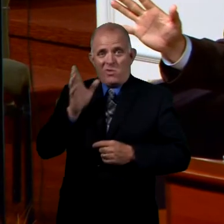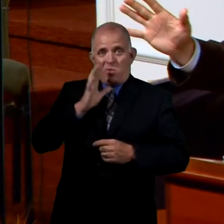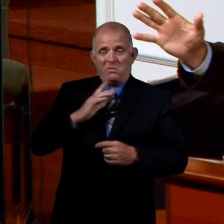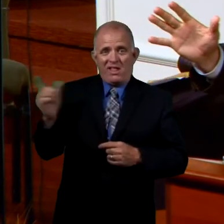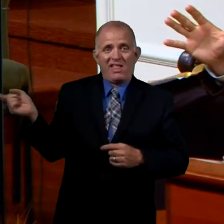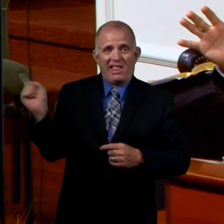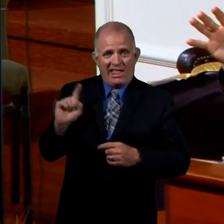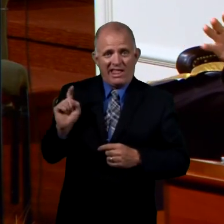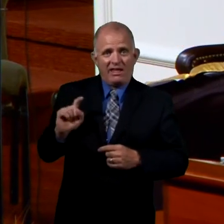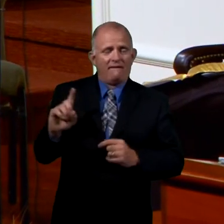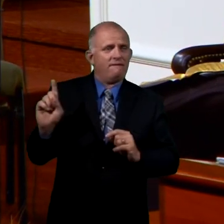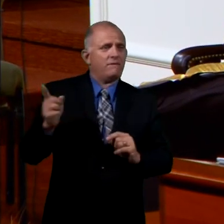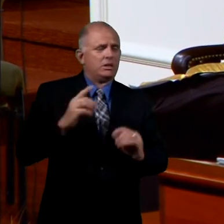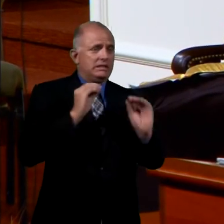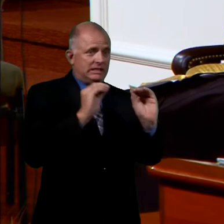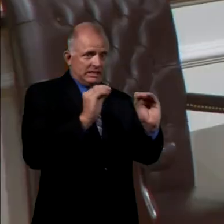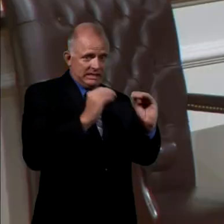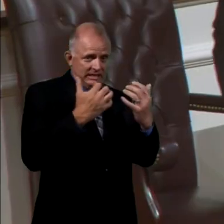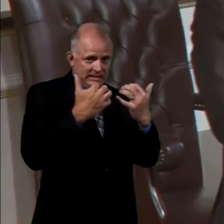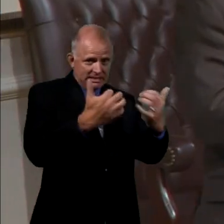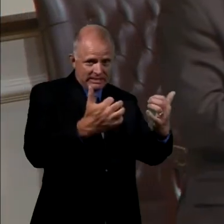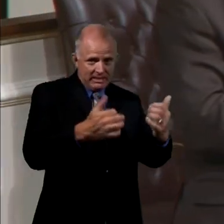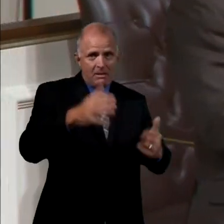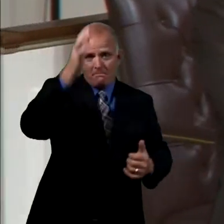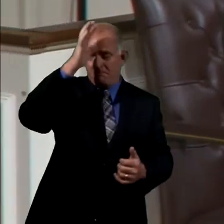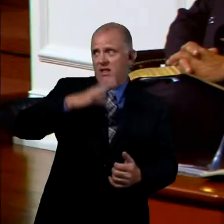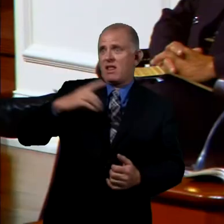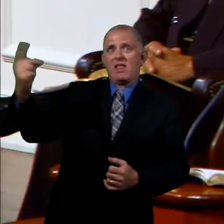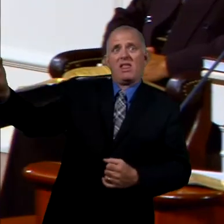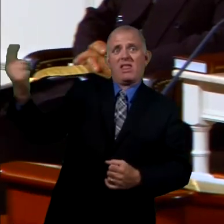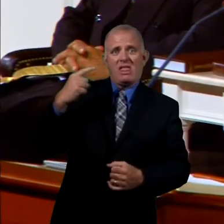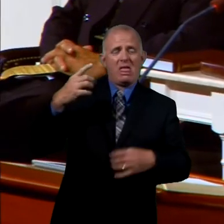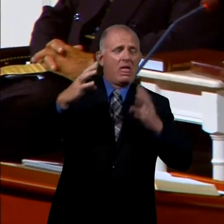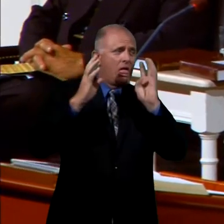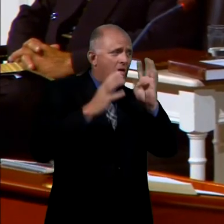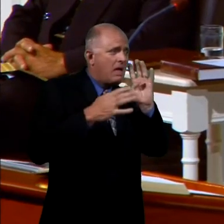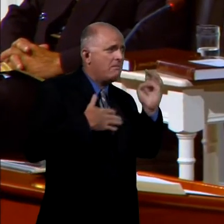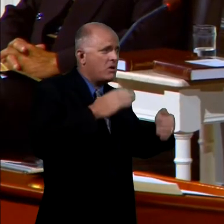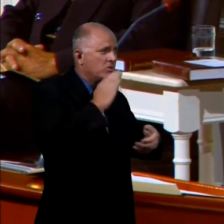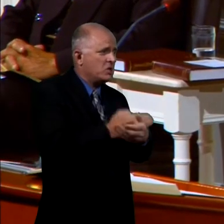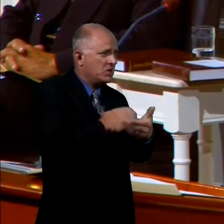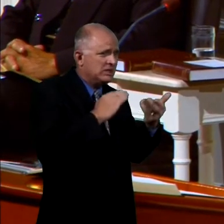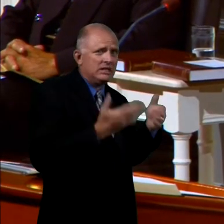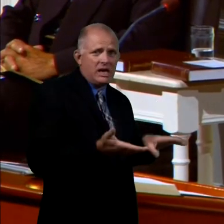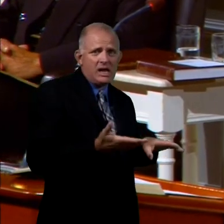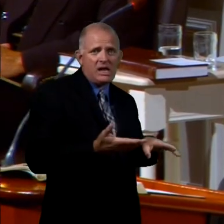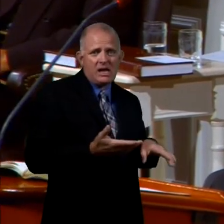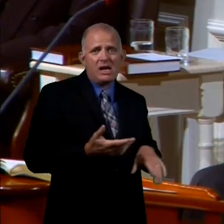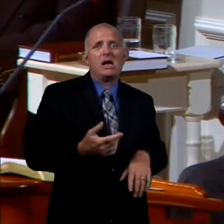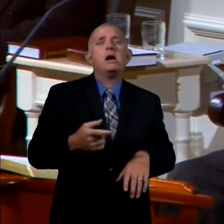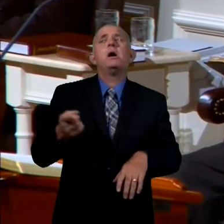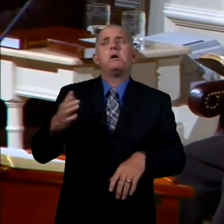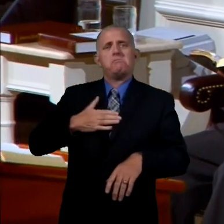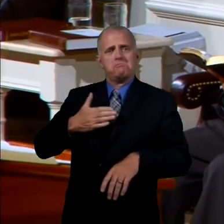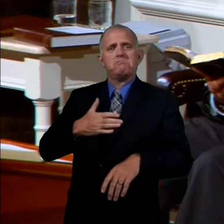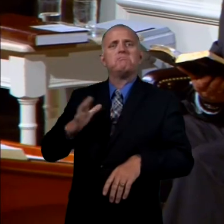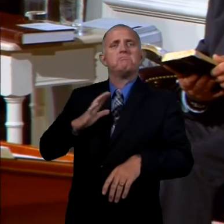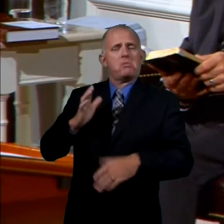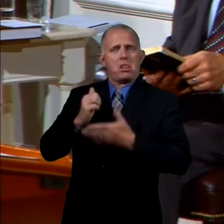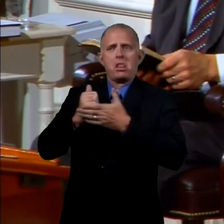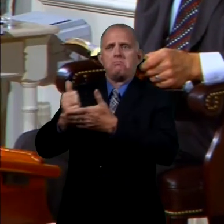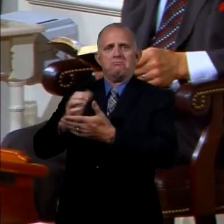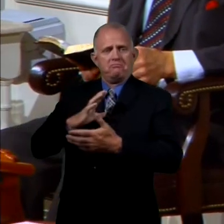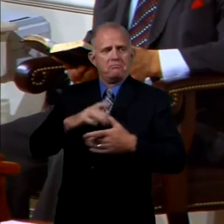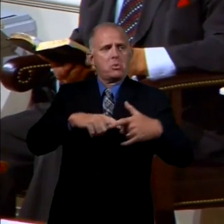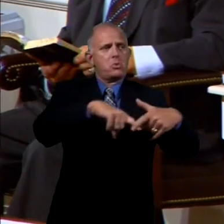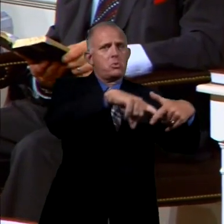crowd, as the man comes and is weeping, saying, "My daughter is dead," Jesus said, "That's great, I'll help you, I'll go with you." As he